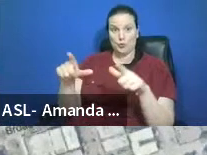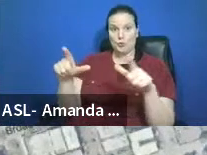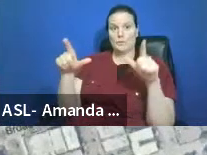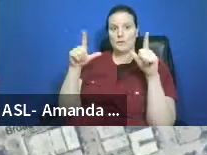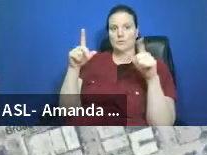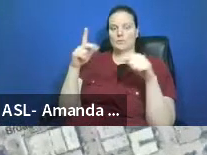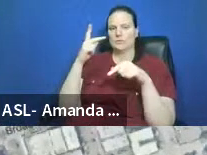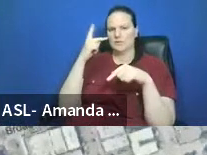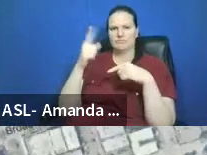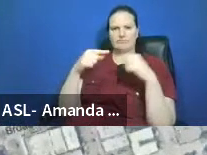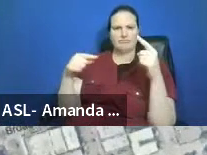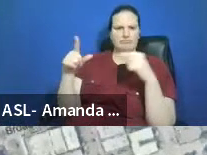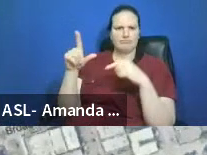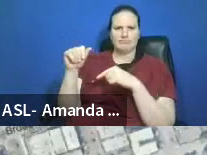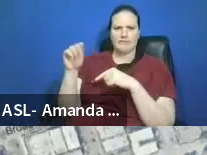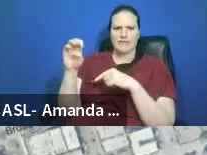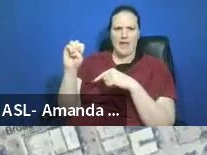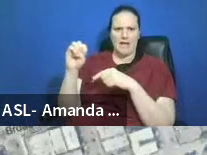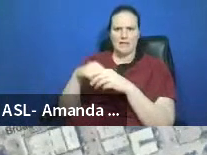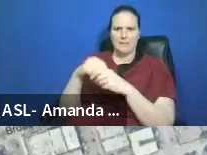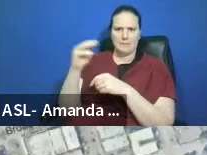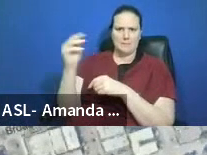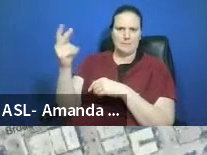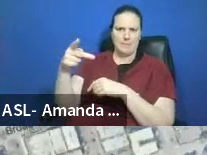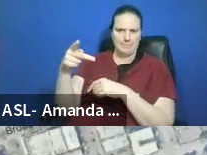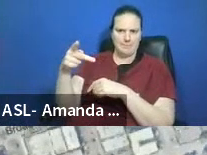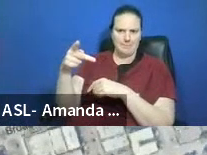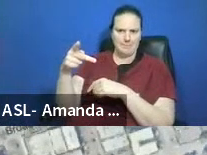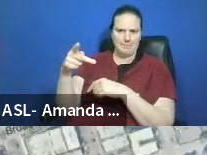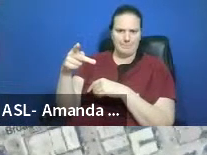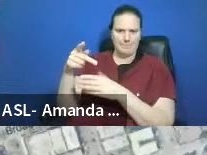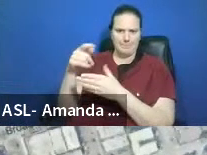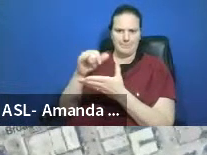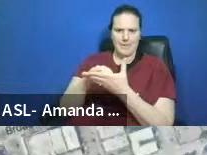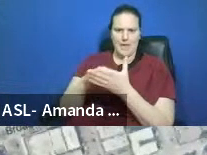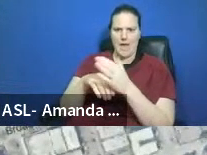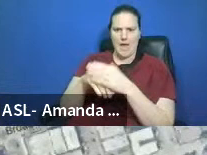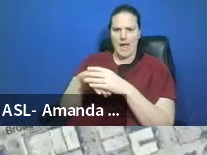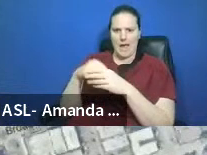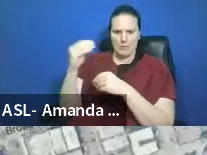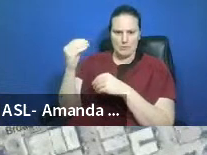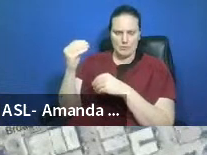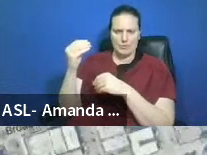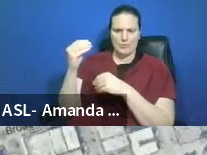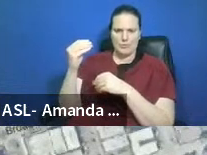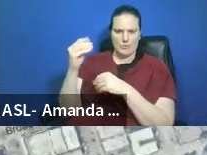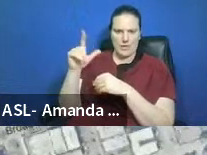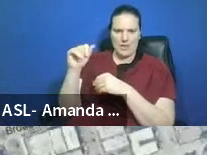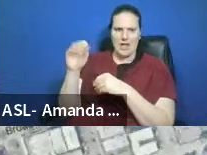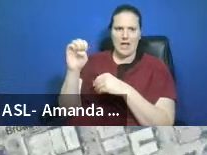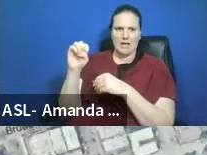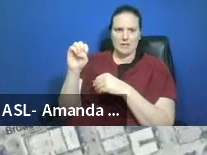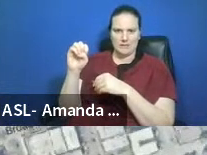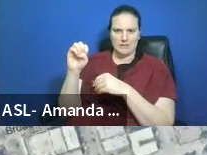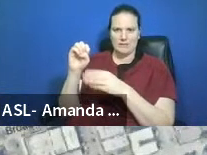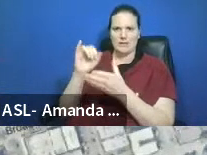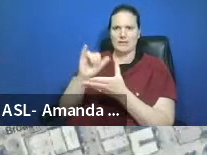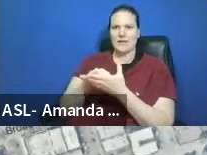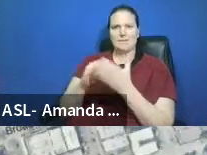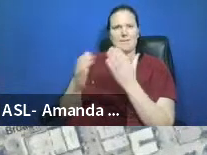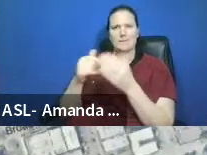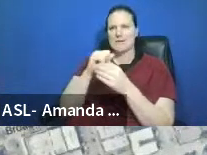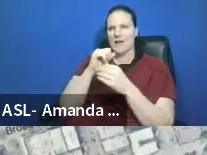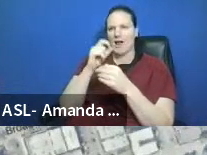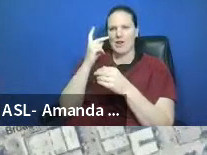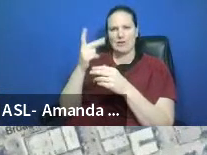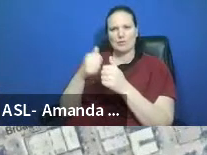various lines in the map. The outer kind of perimeter lines that may not look to